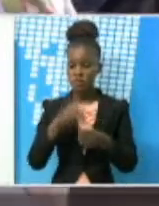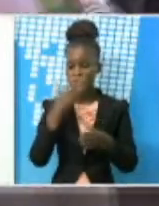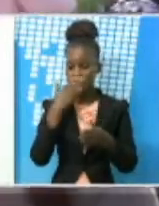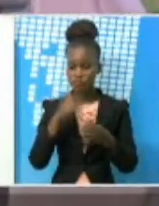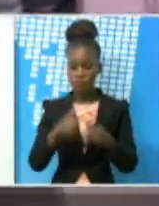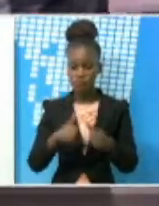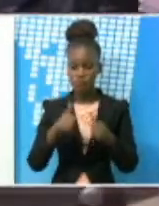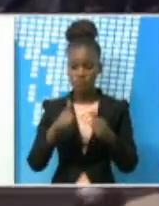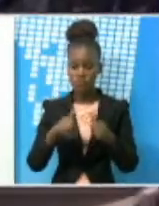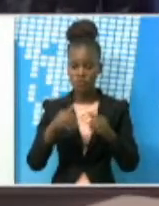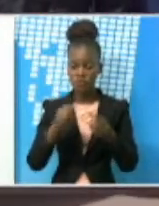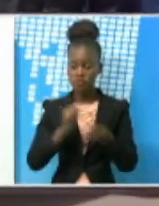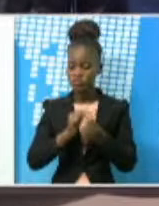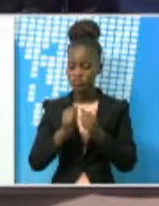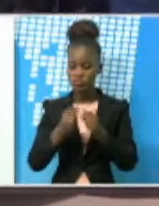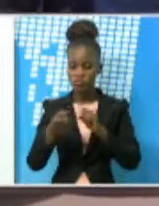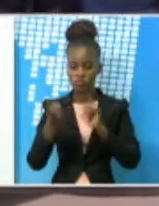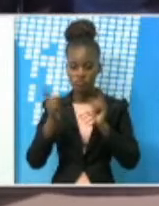eligible and in need.